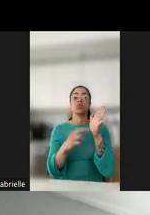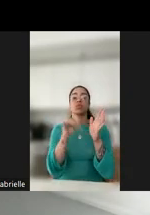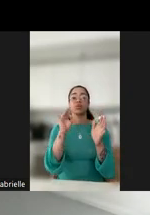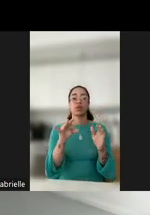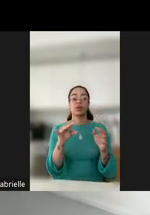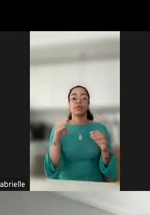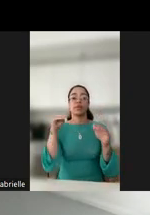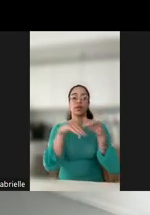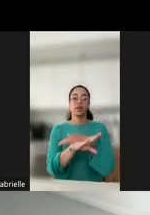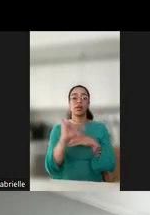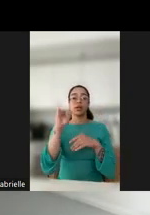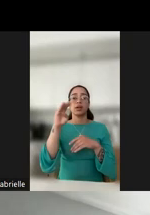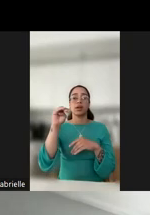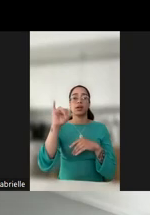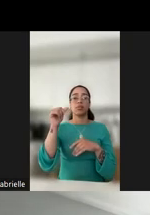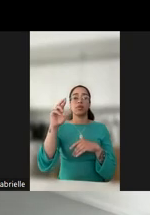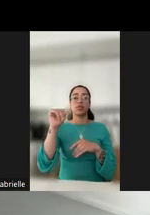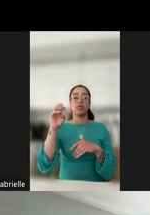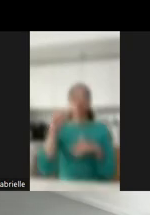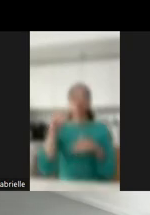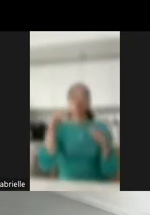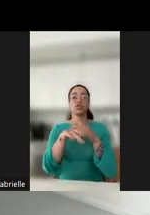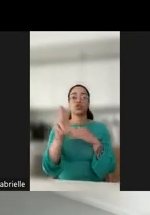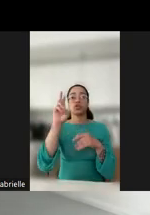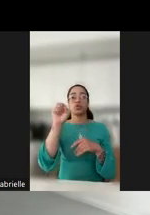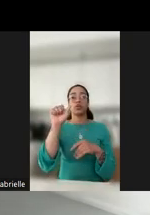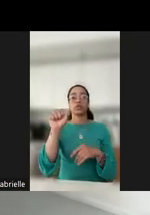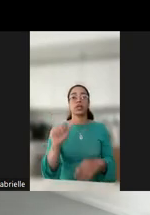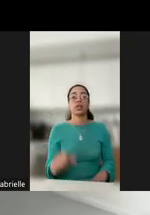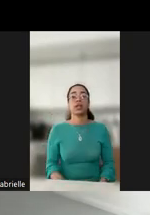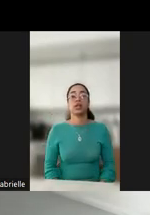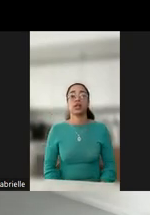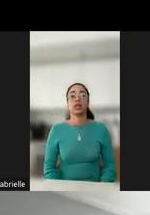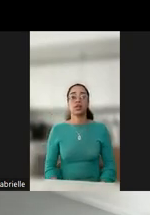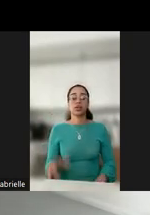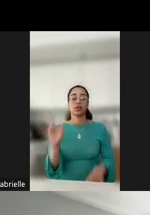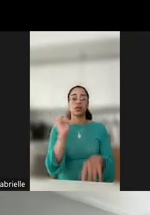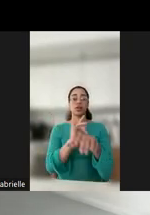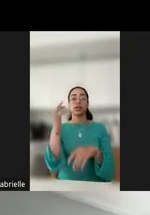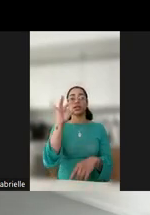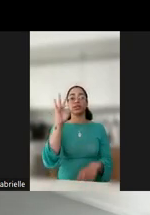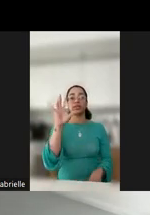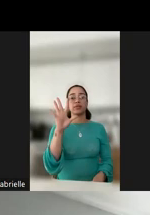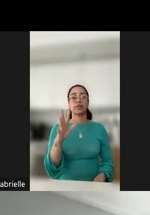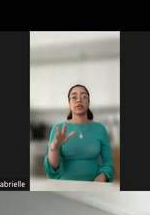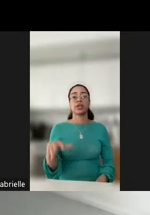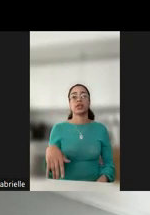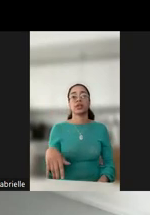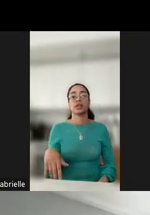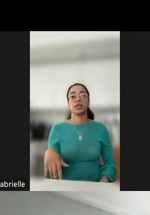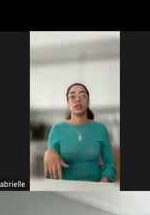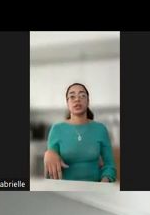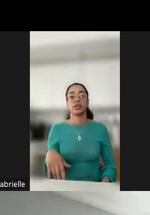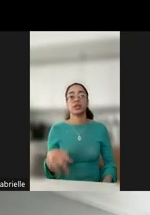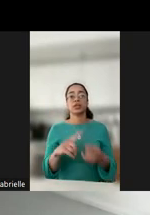the United States in early in the middle of 1975 to 90.